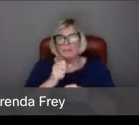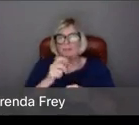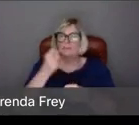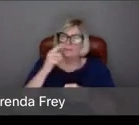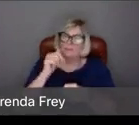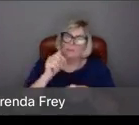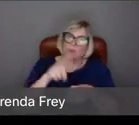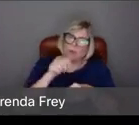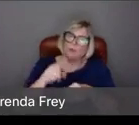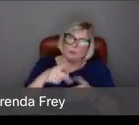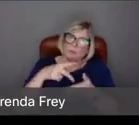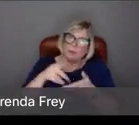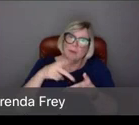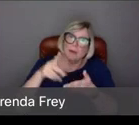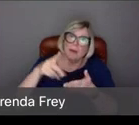impact.